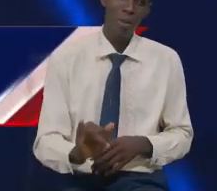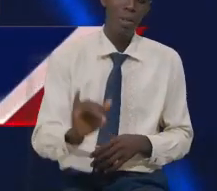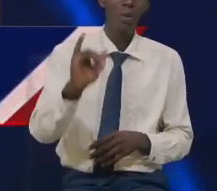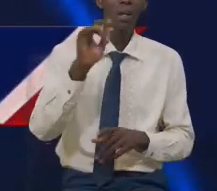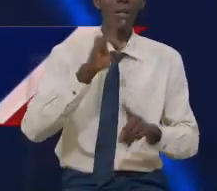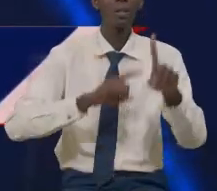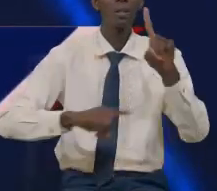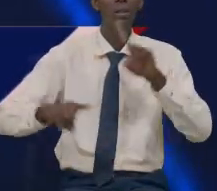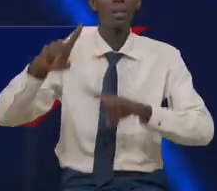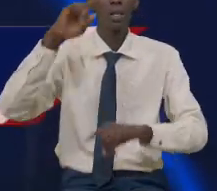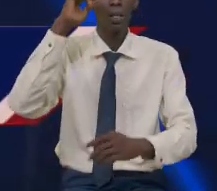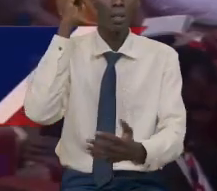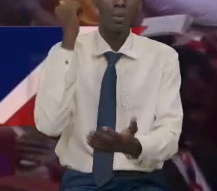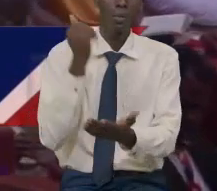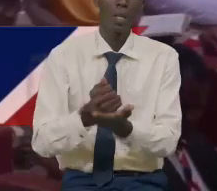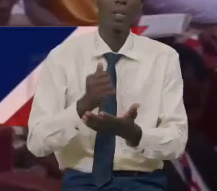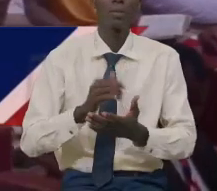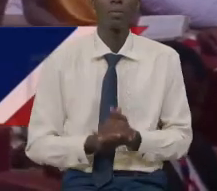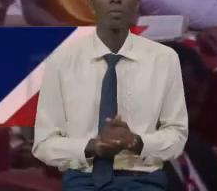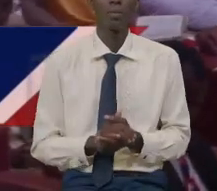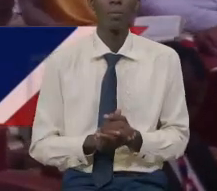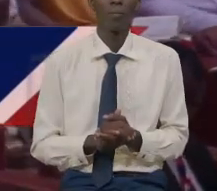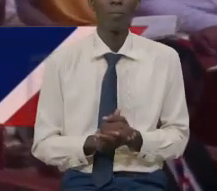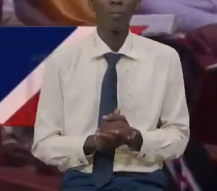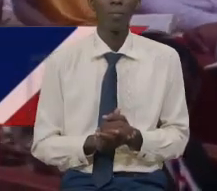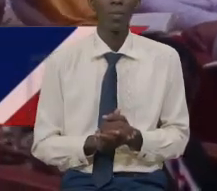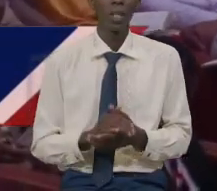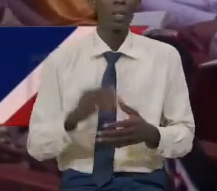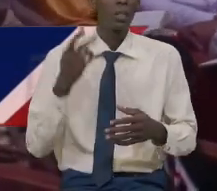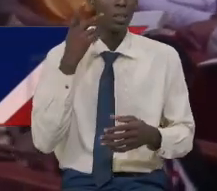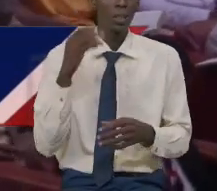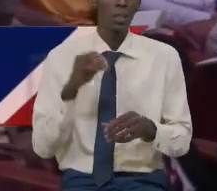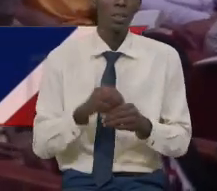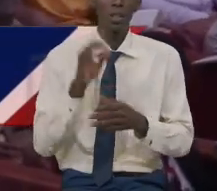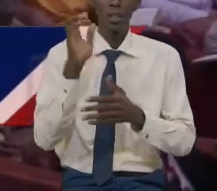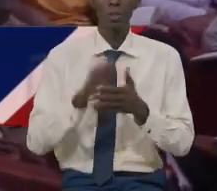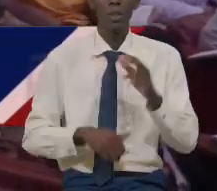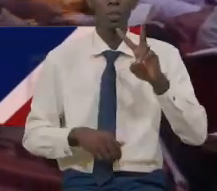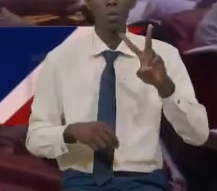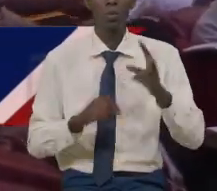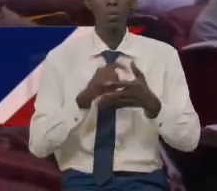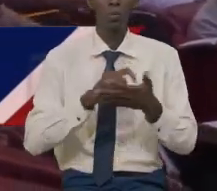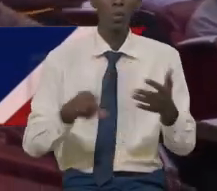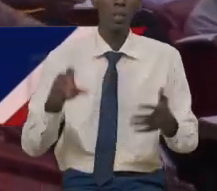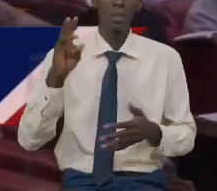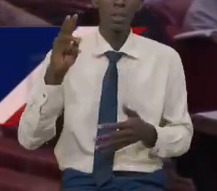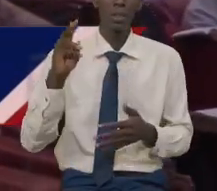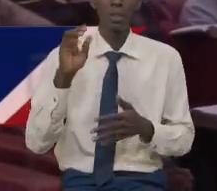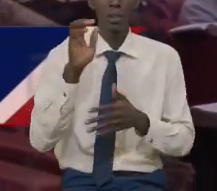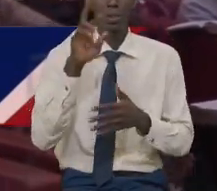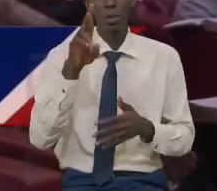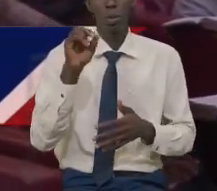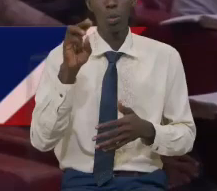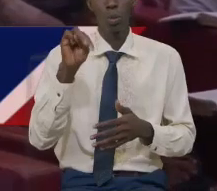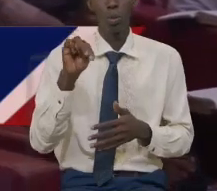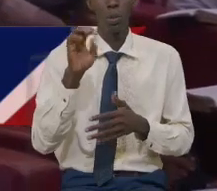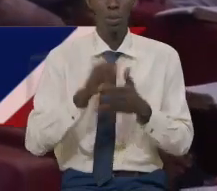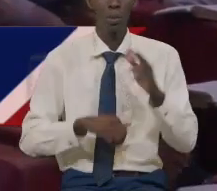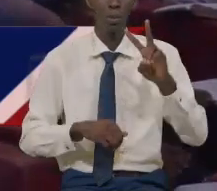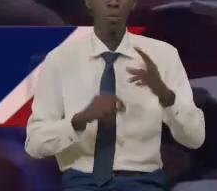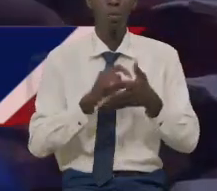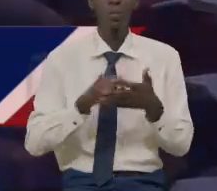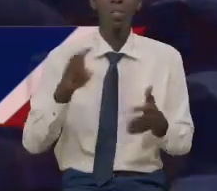church said, amen. Look at chapter 2, verse 16. In chapter 2, verse 16, in